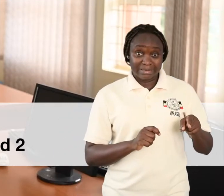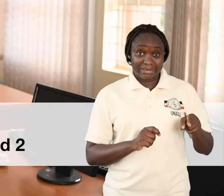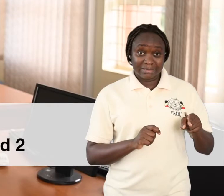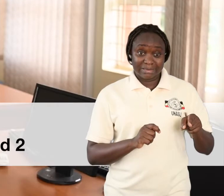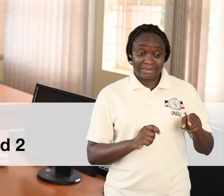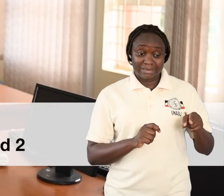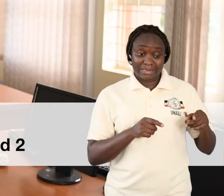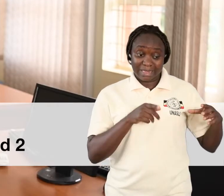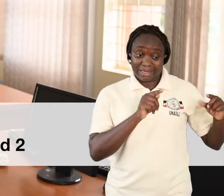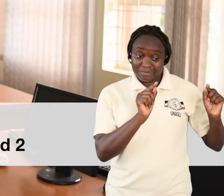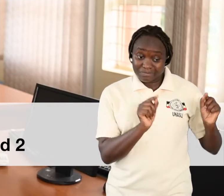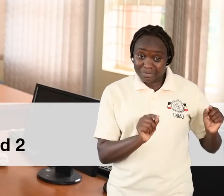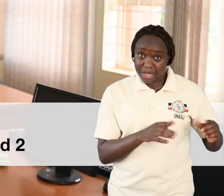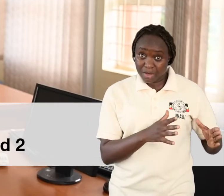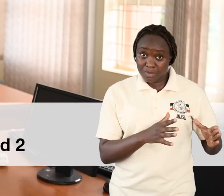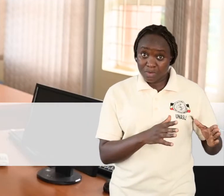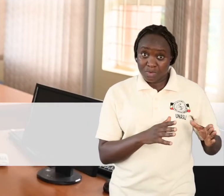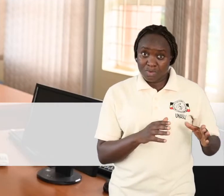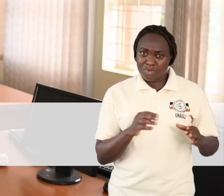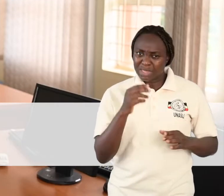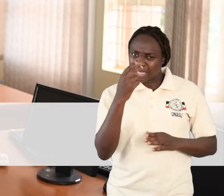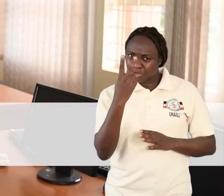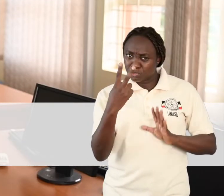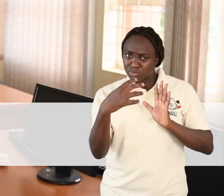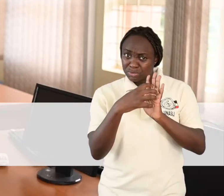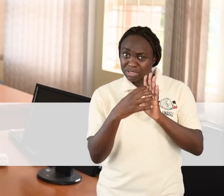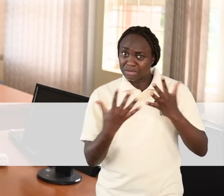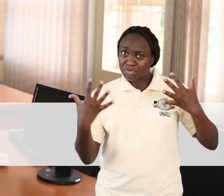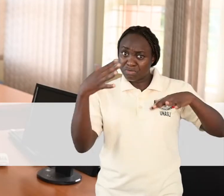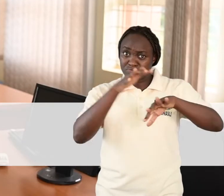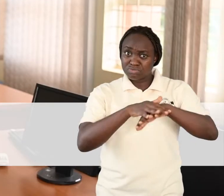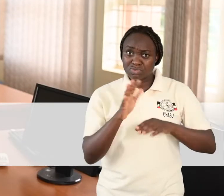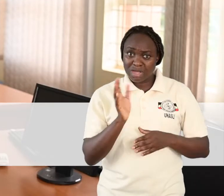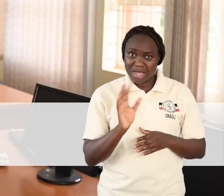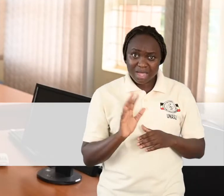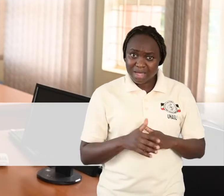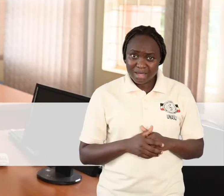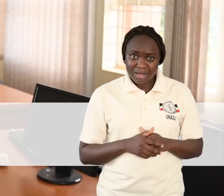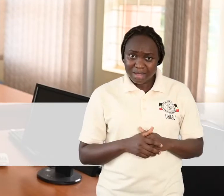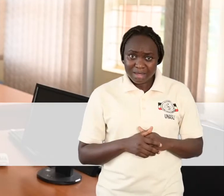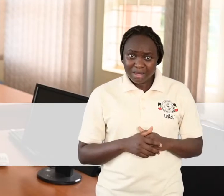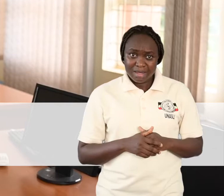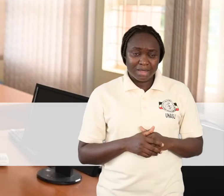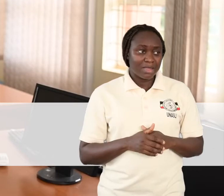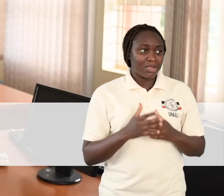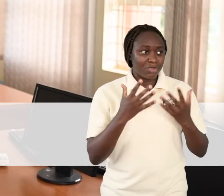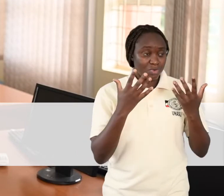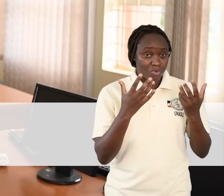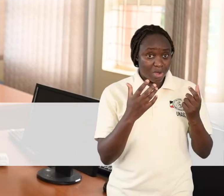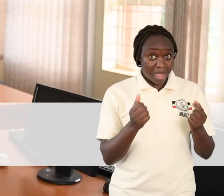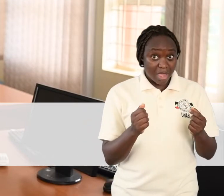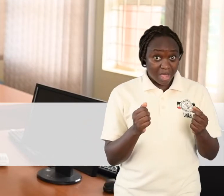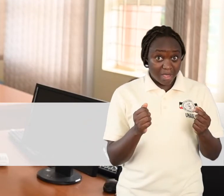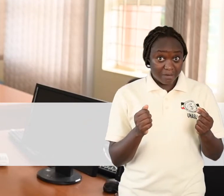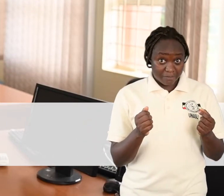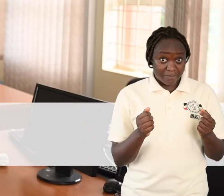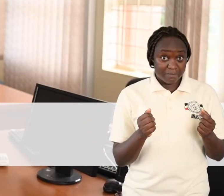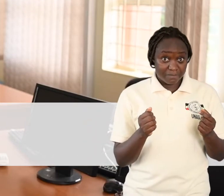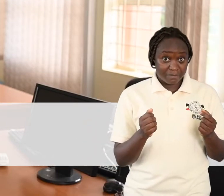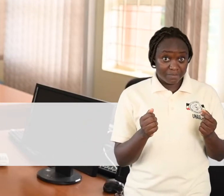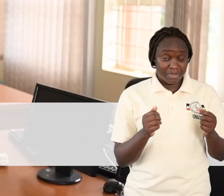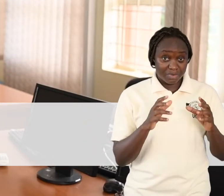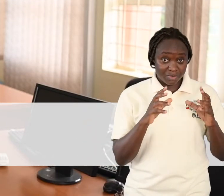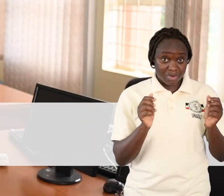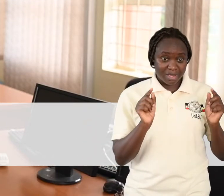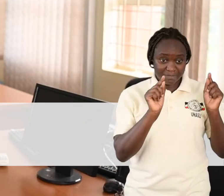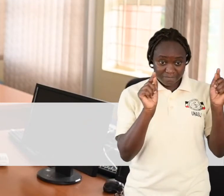do not mix two symbols. You get the curly brackets, then you put in that other symbol where you write a